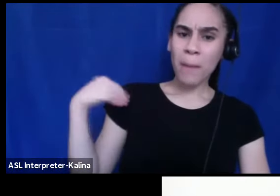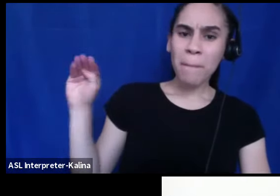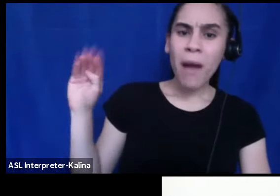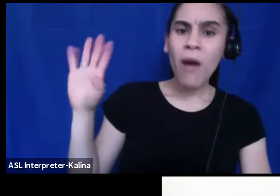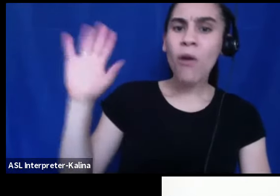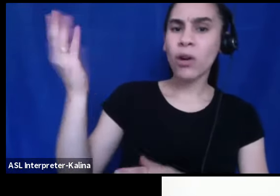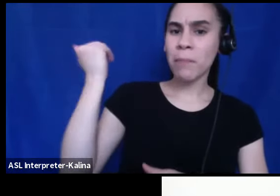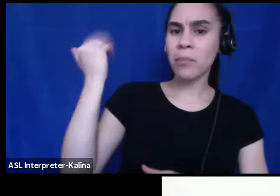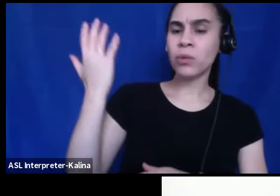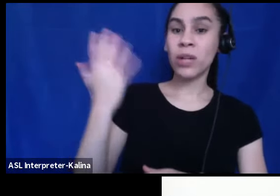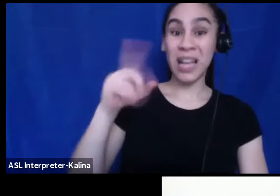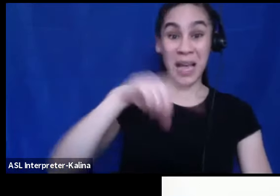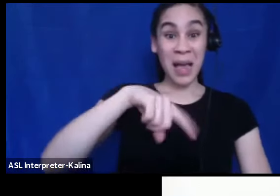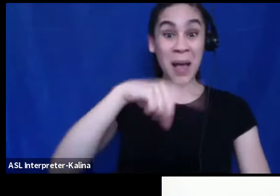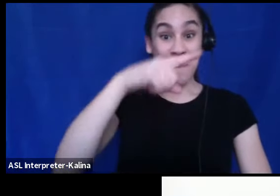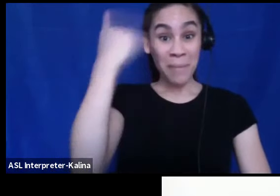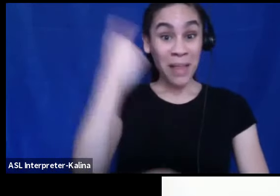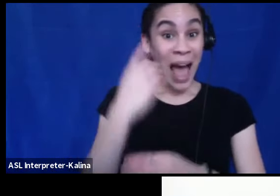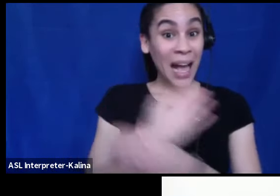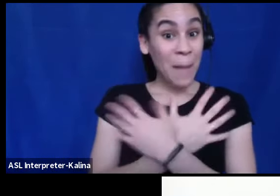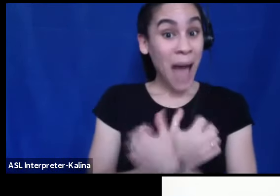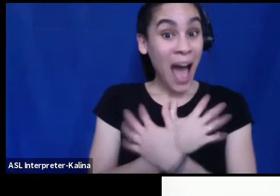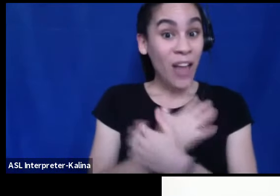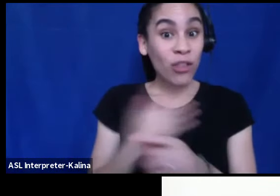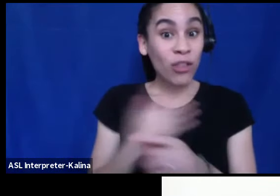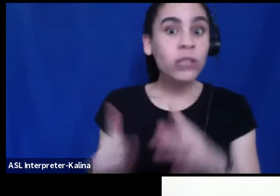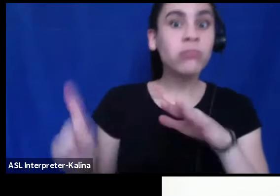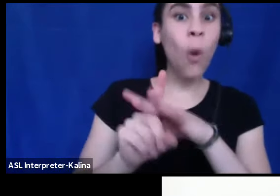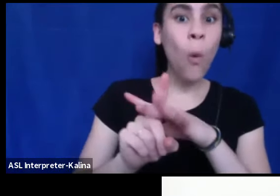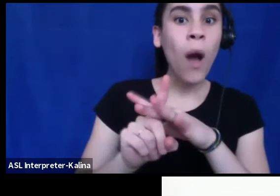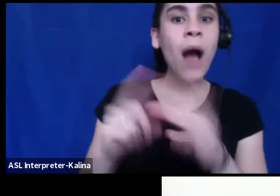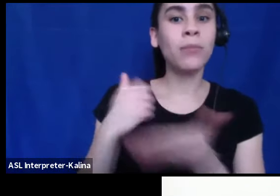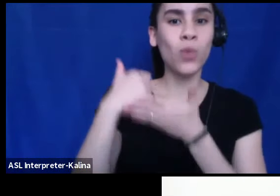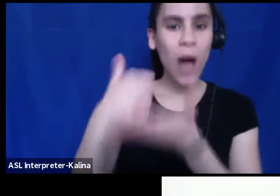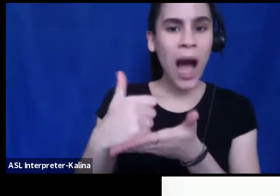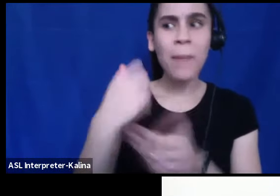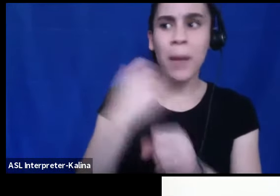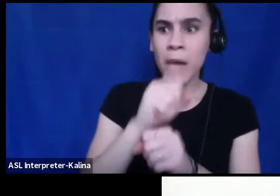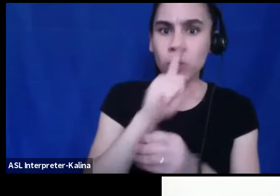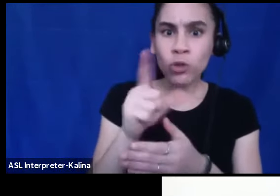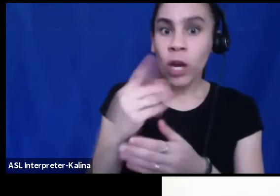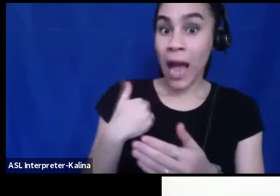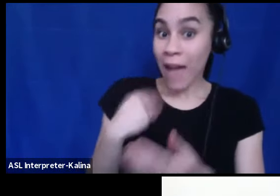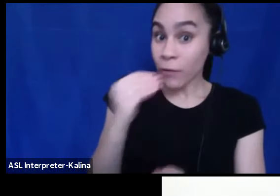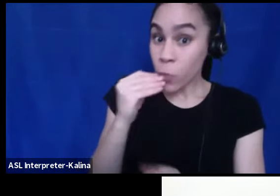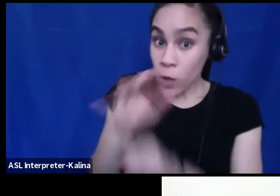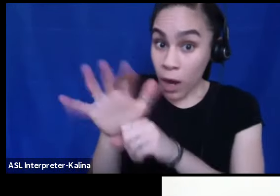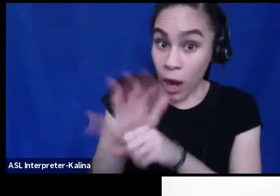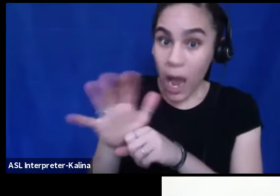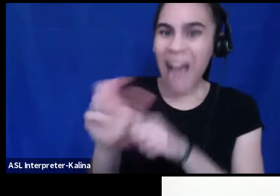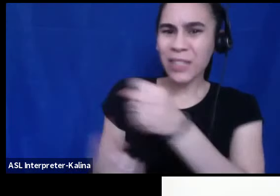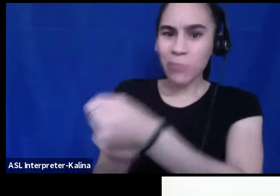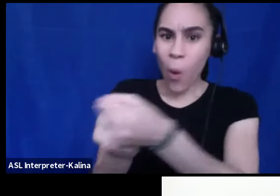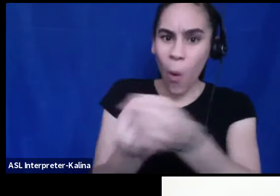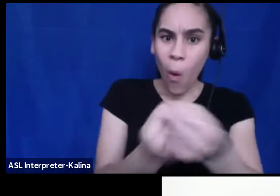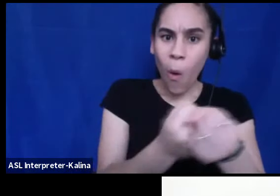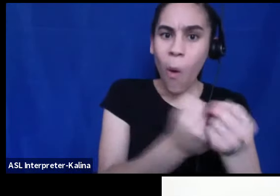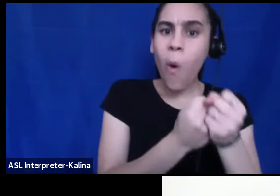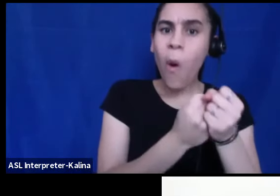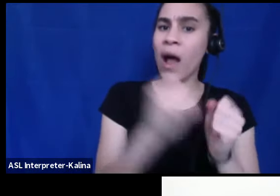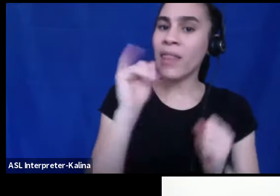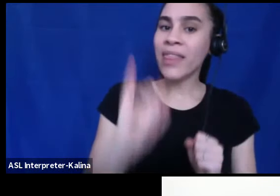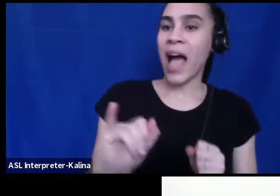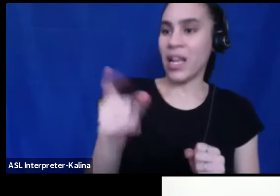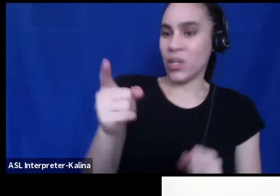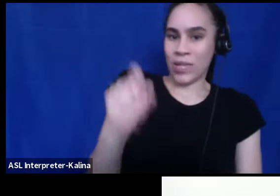The Black Panthers came and helped to make sure they had food to eat, and had were able to be supported. I mean, this is where you can